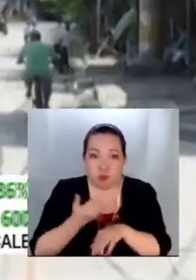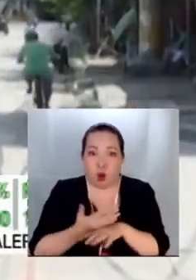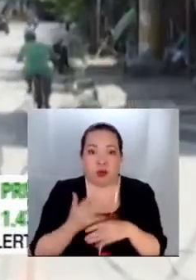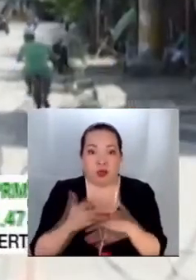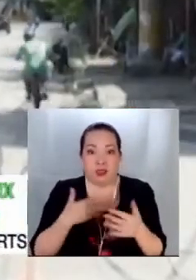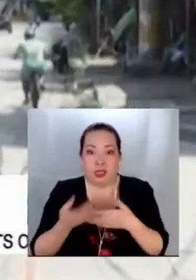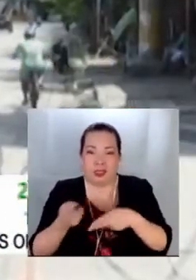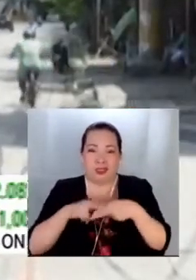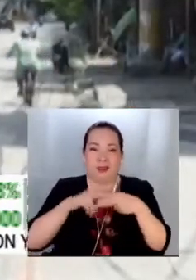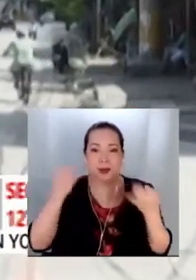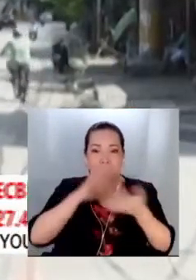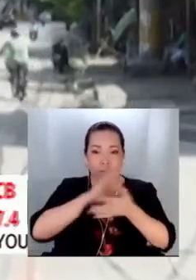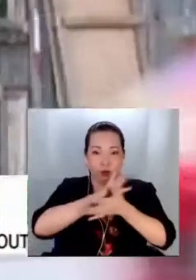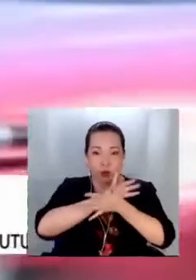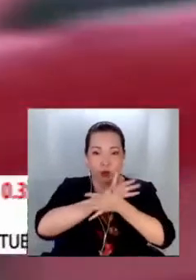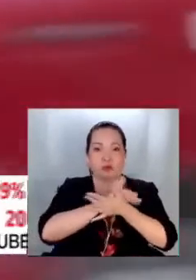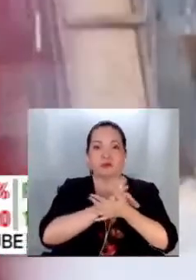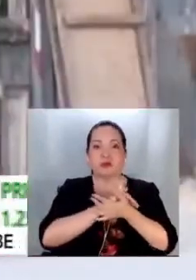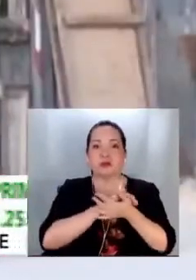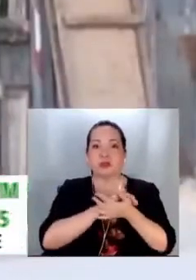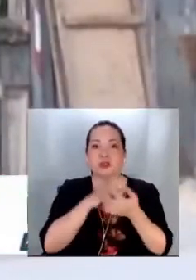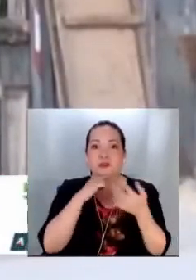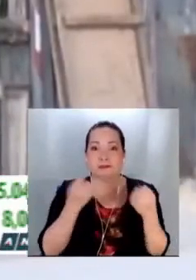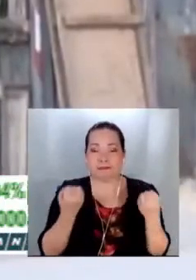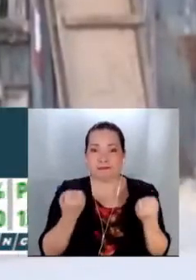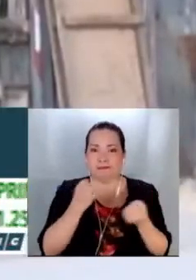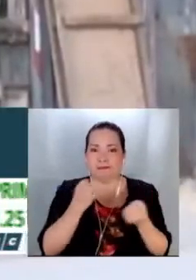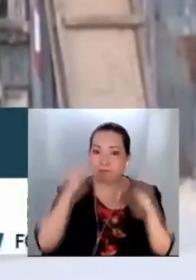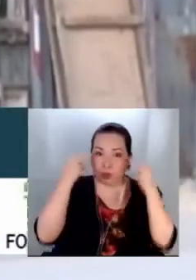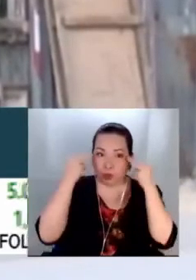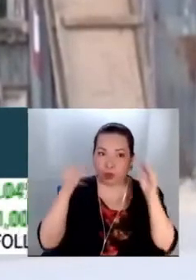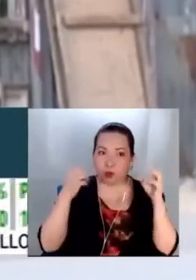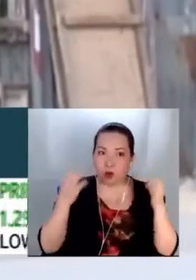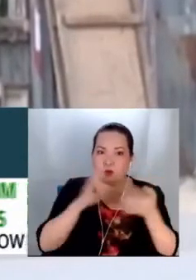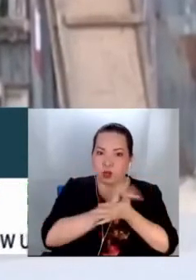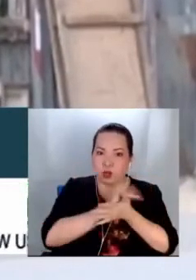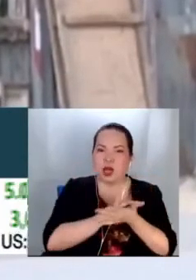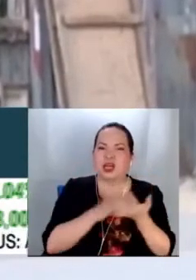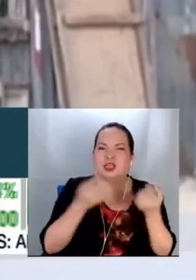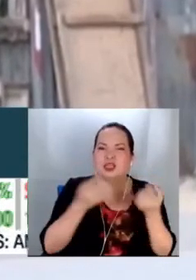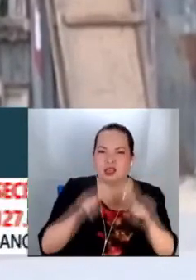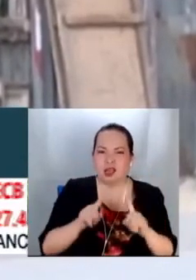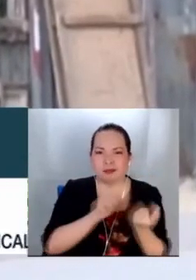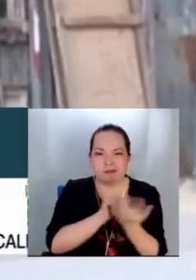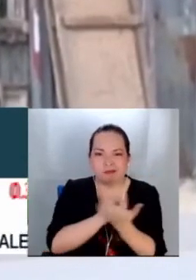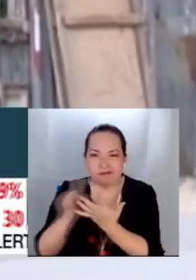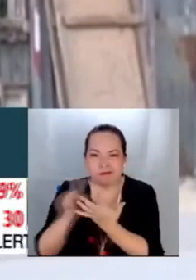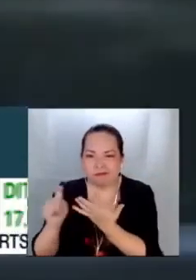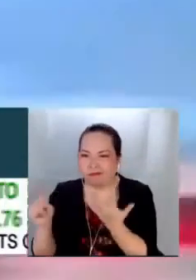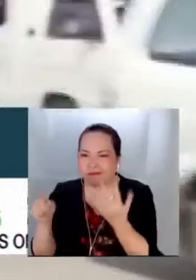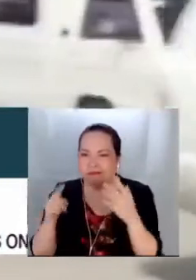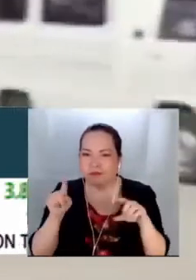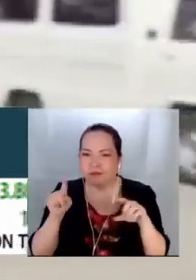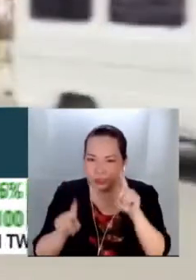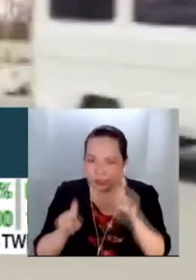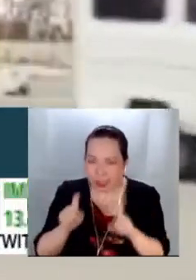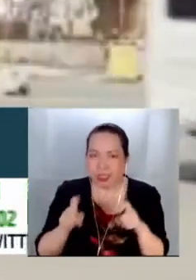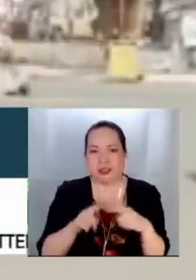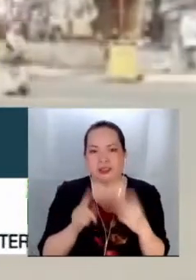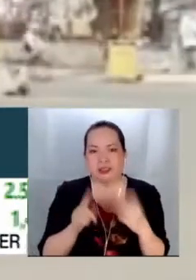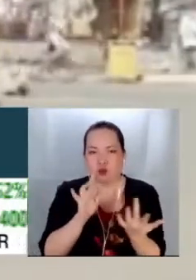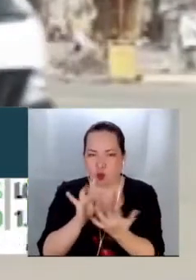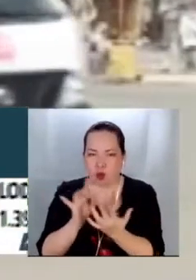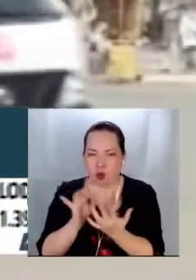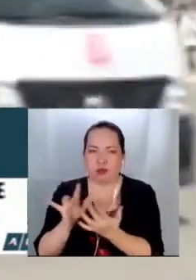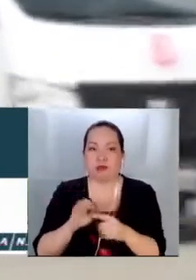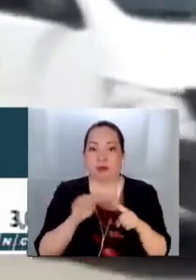says the numbers have gone up due to the local government's mass testing and contact tracing efforts. But he assures the public